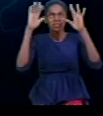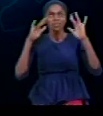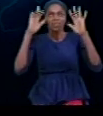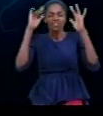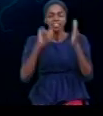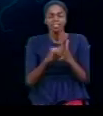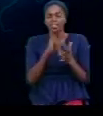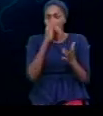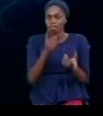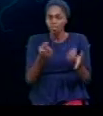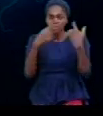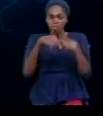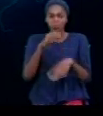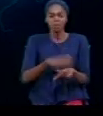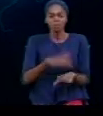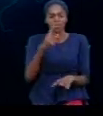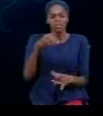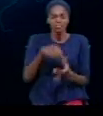on you,